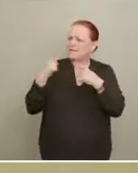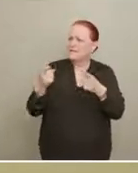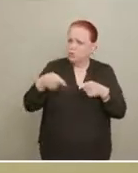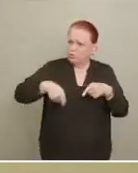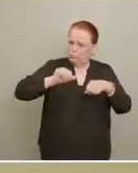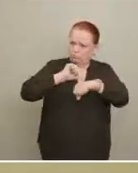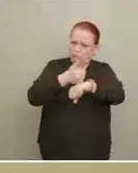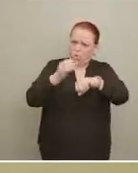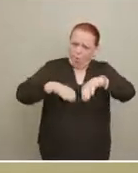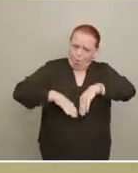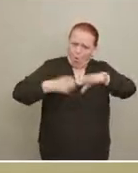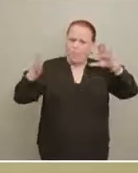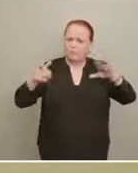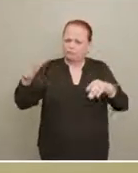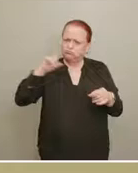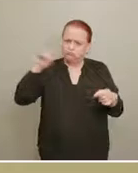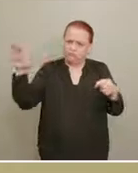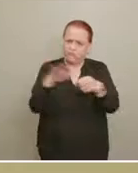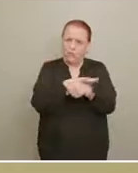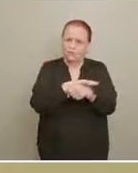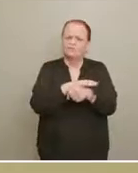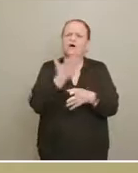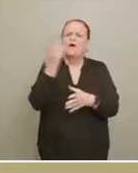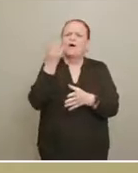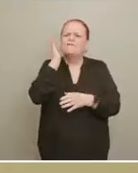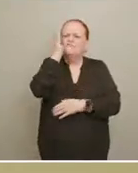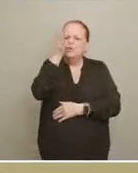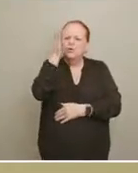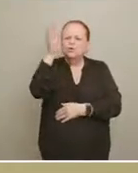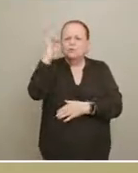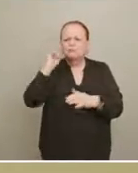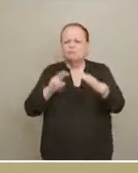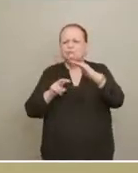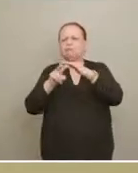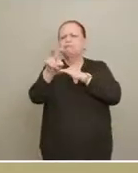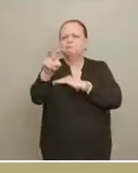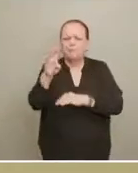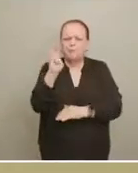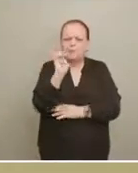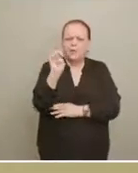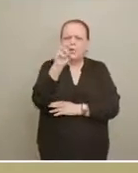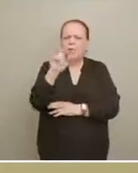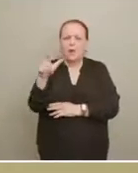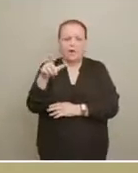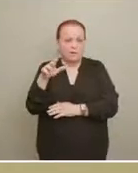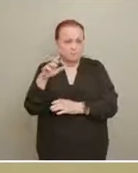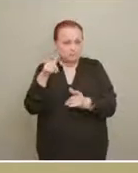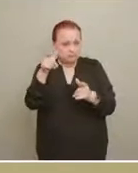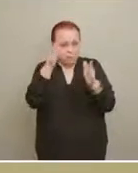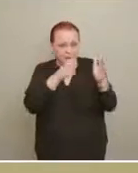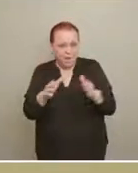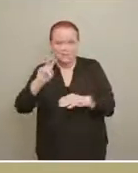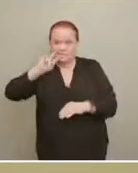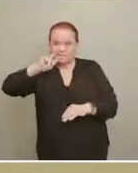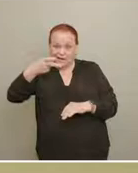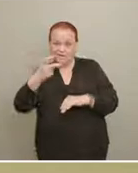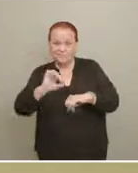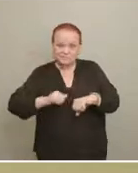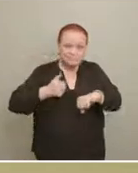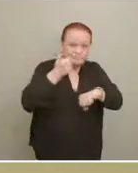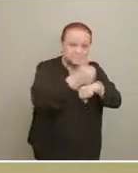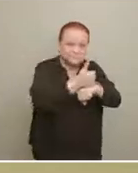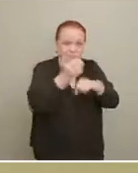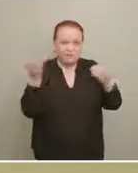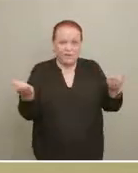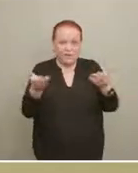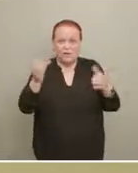here. What's on the horizon for Be Well? Are there plans underway for, let's say, a second campus in Orange County? And if